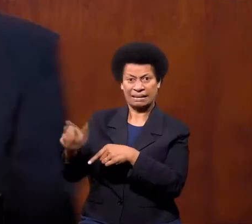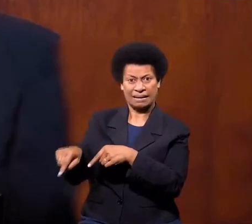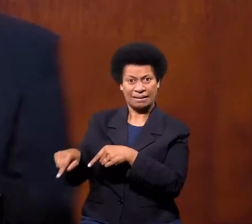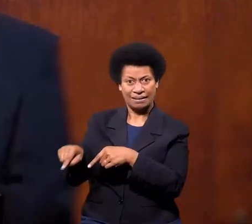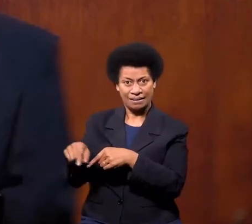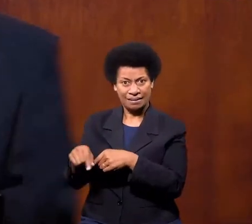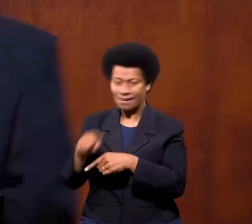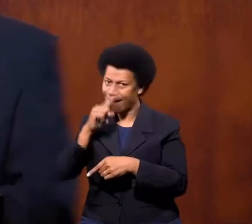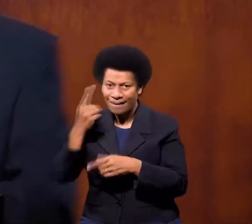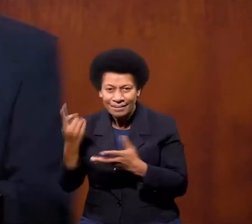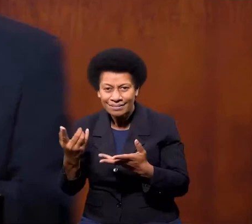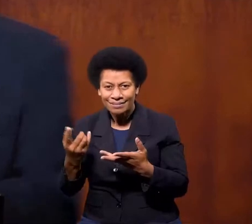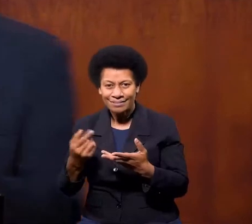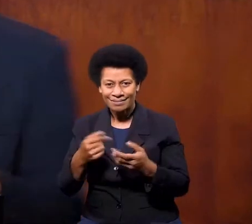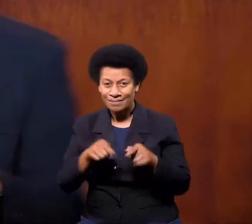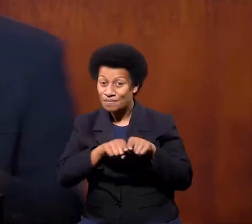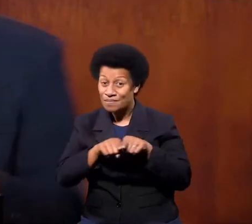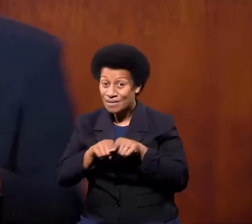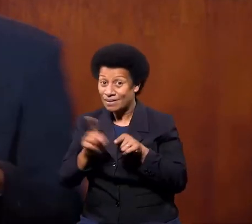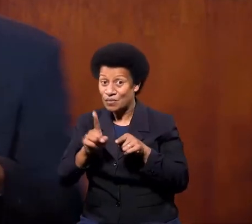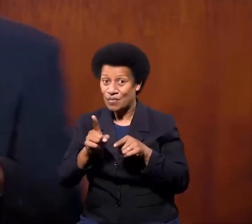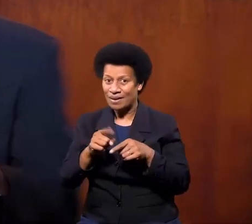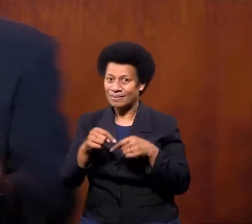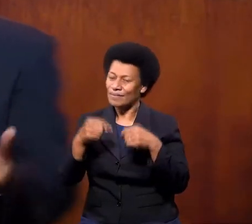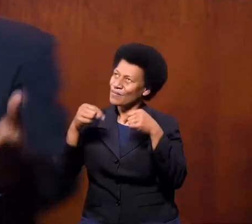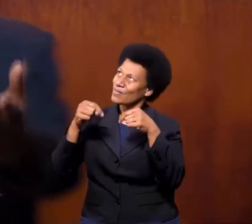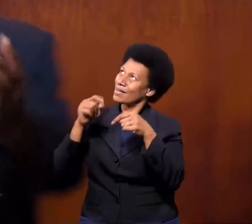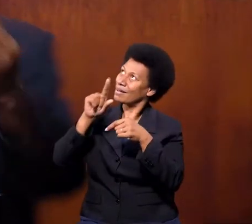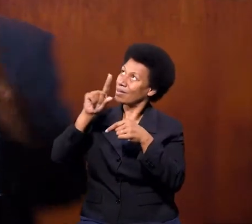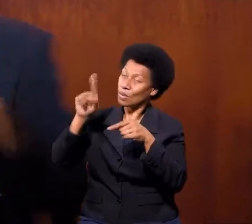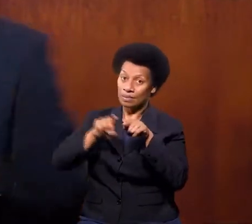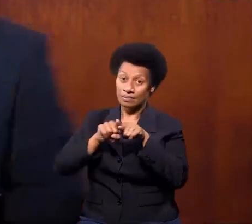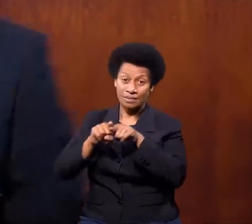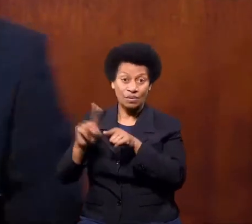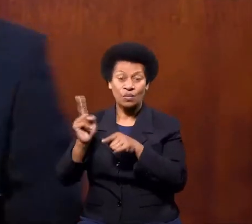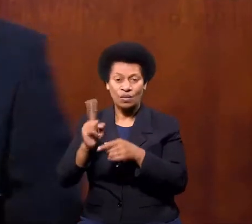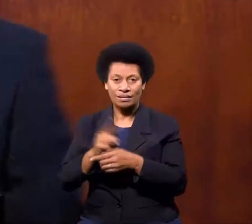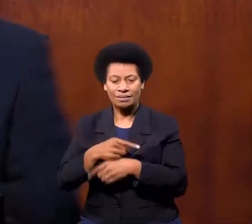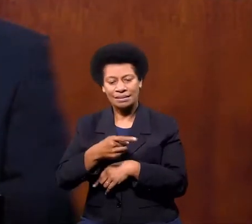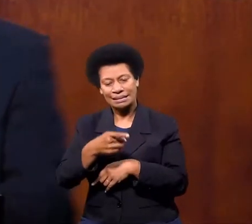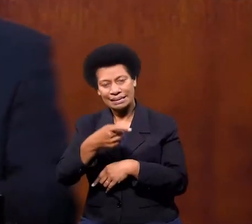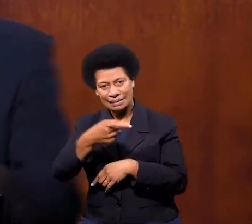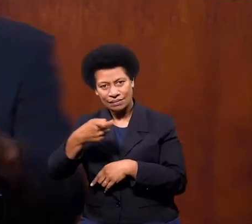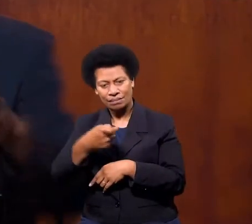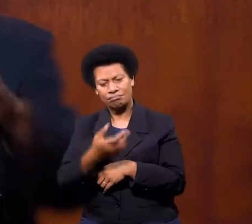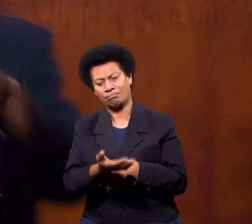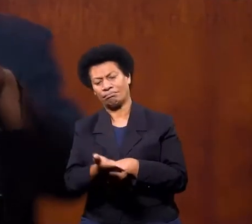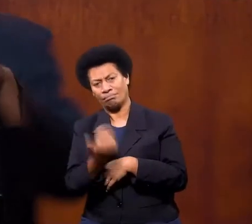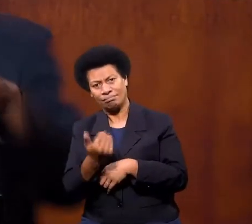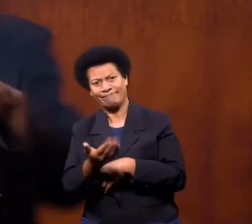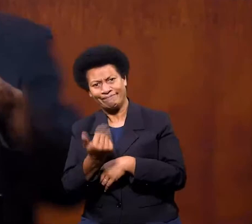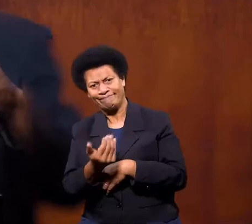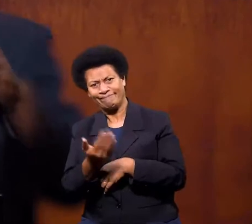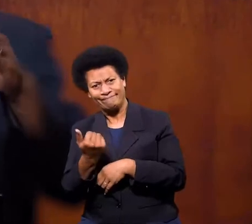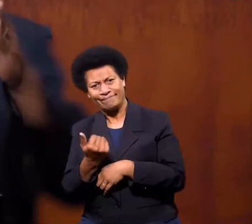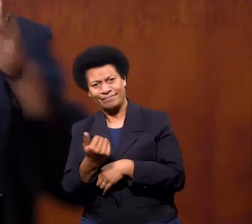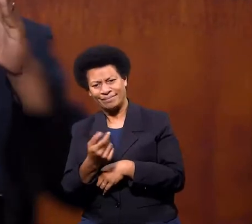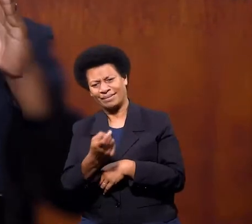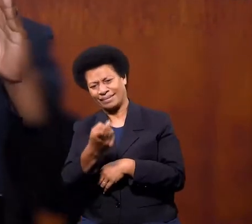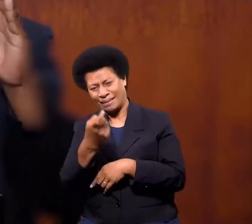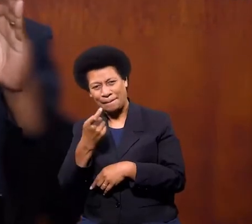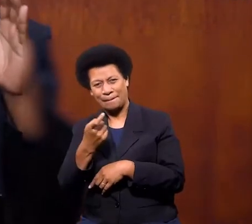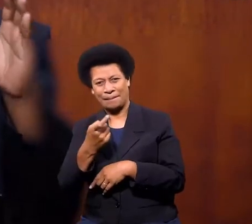psalmist perspective, fear the Lord is an invitation to worship. It's an invitation to experience